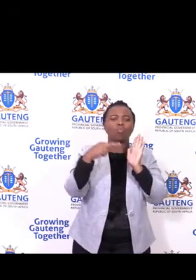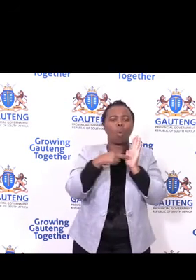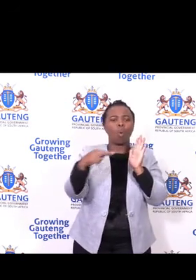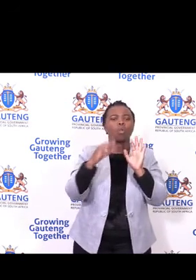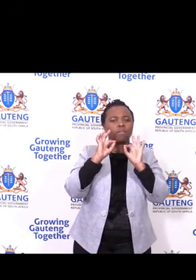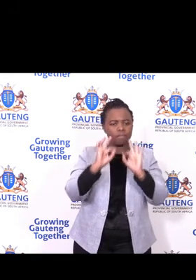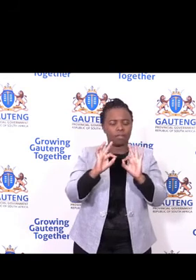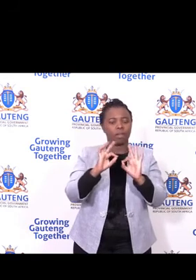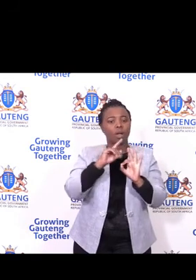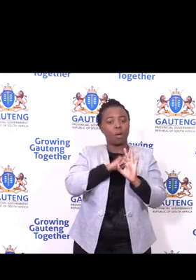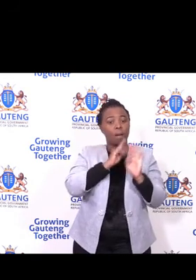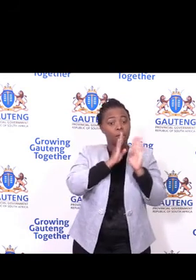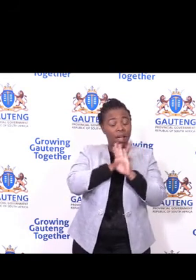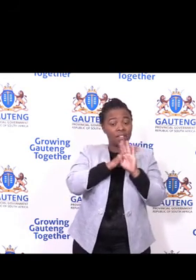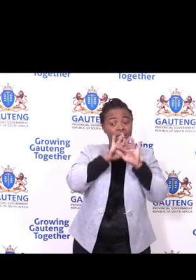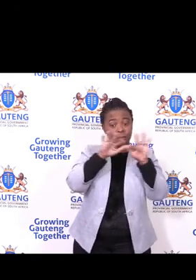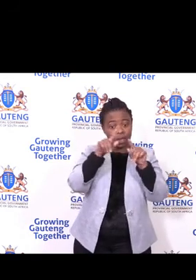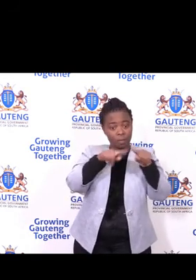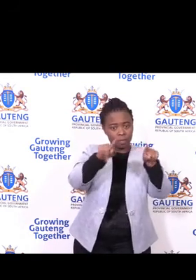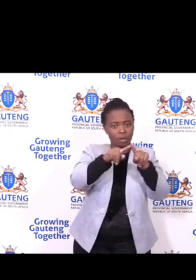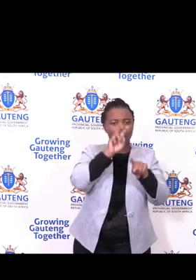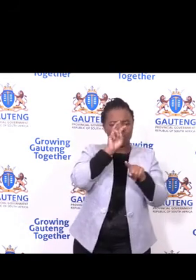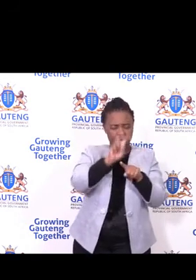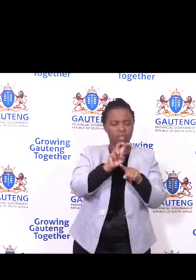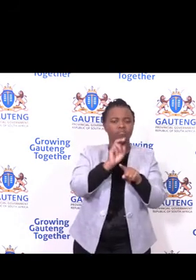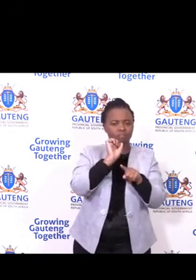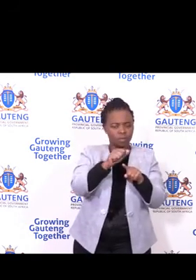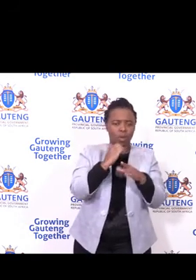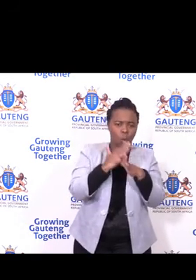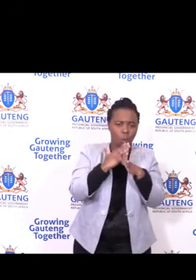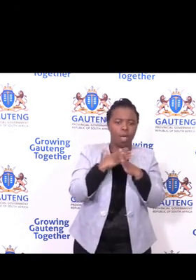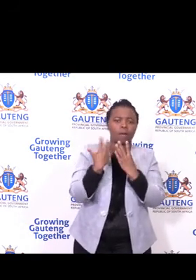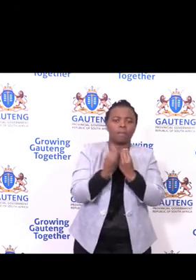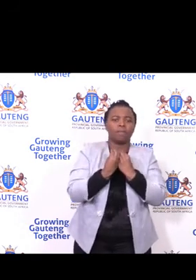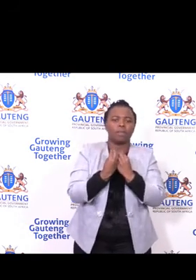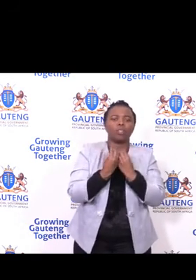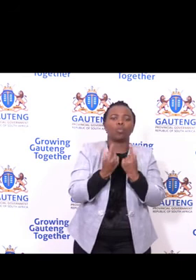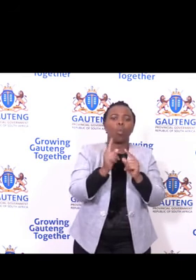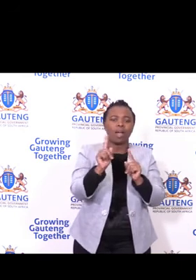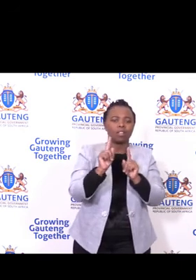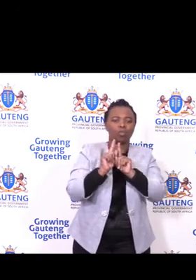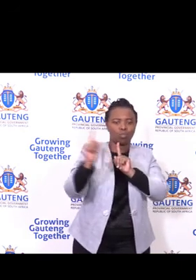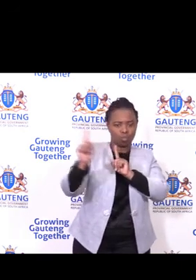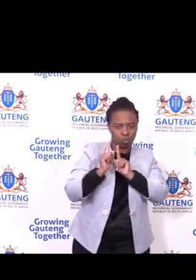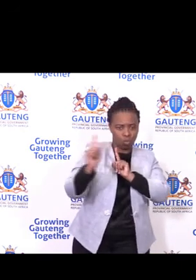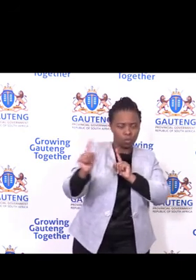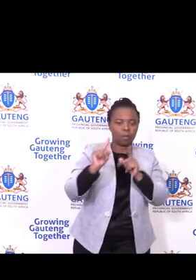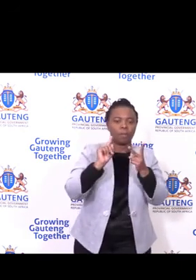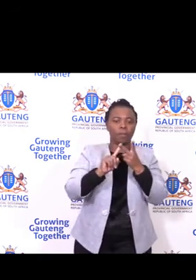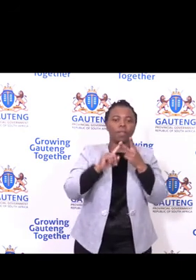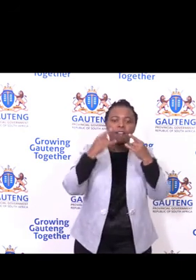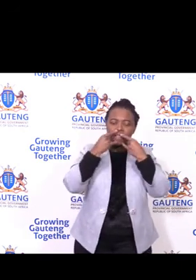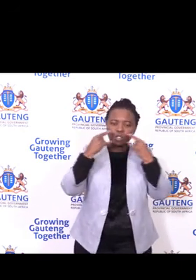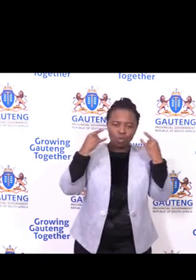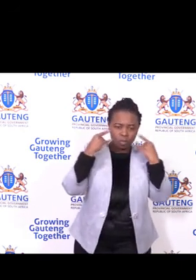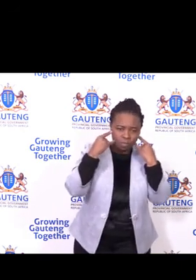it means we must be able to do and take a lot of work in terms of social distancing, in terms of wearing face cloth masks